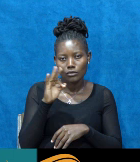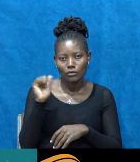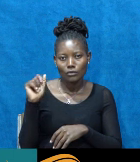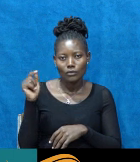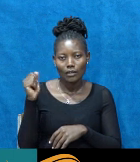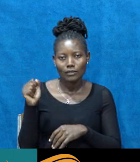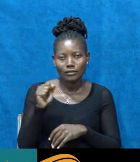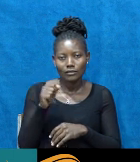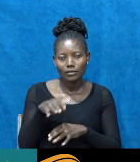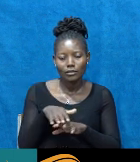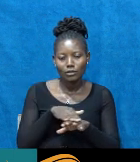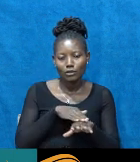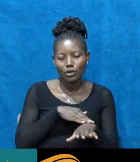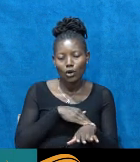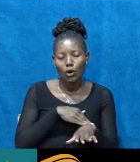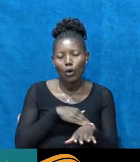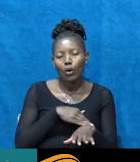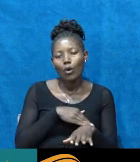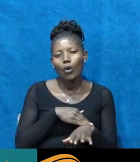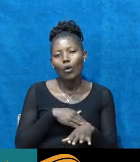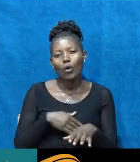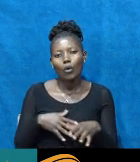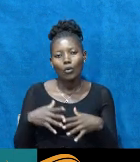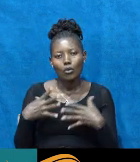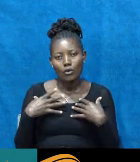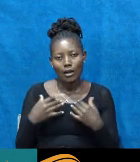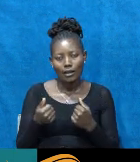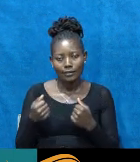wasn't real clear on that, and